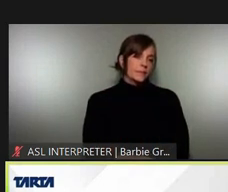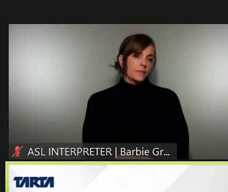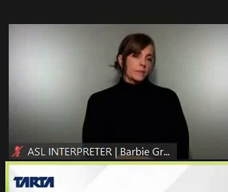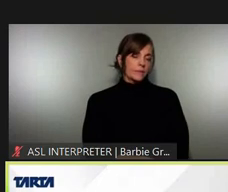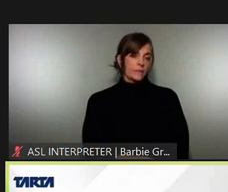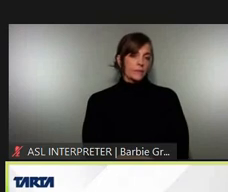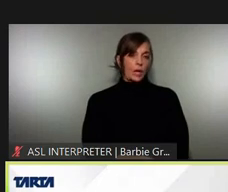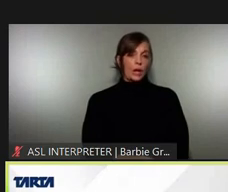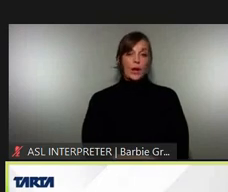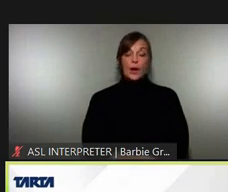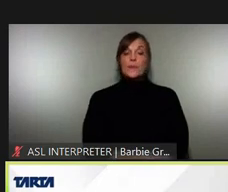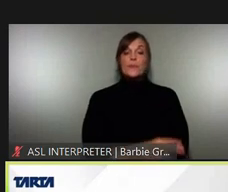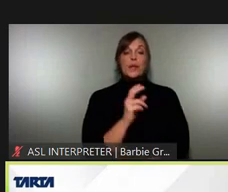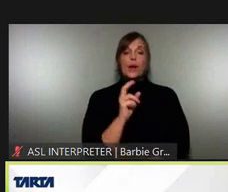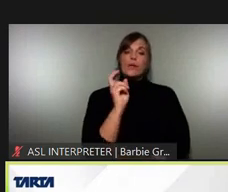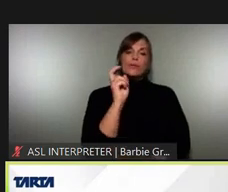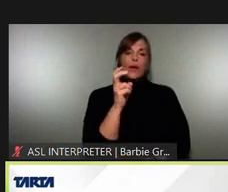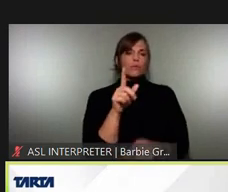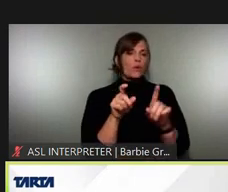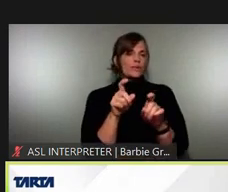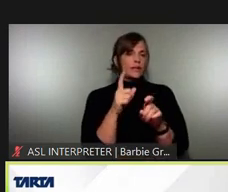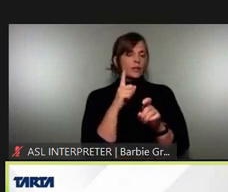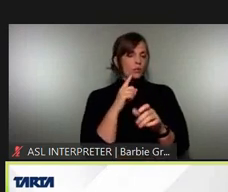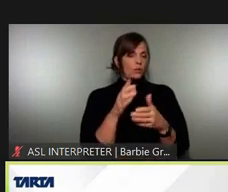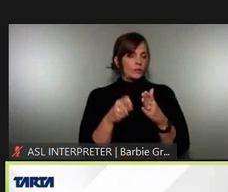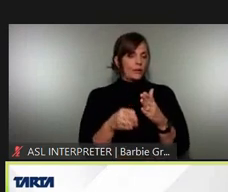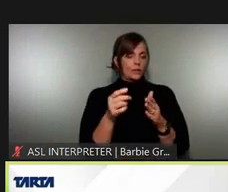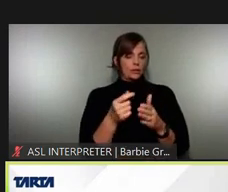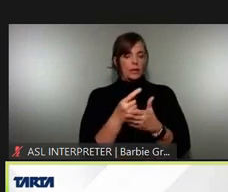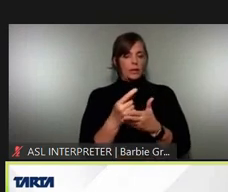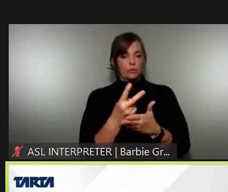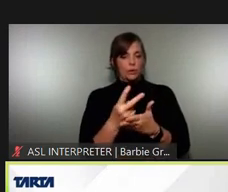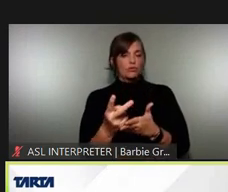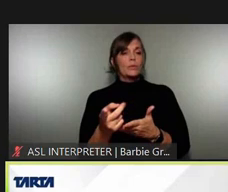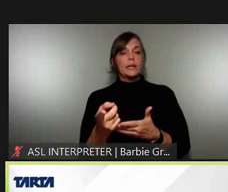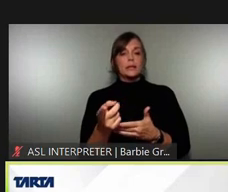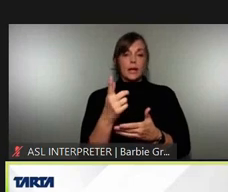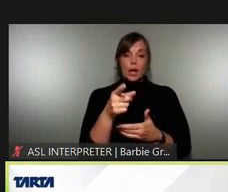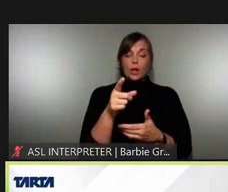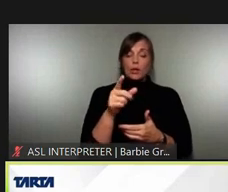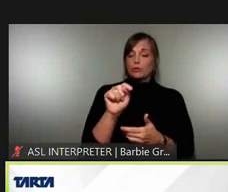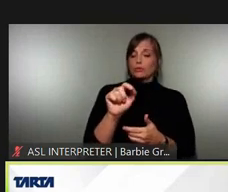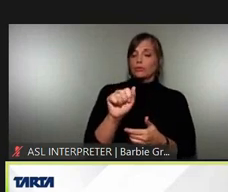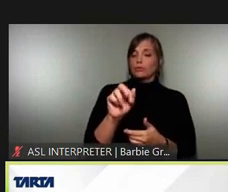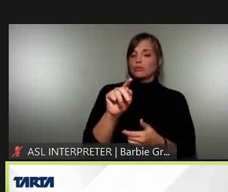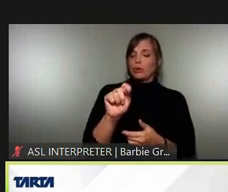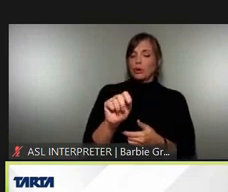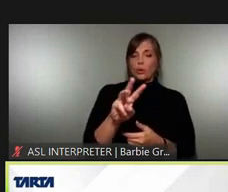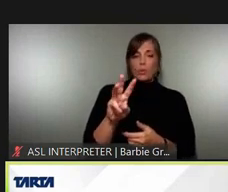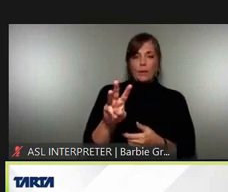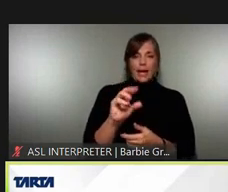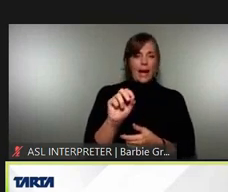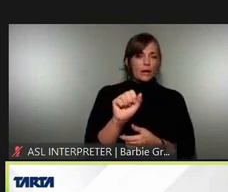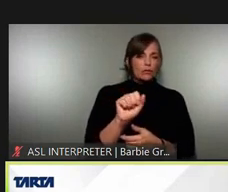road testing here in the coming few weeks. Look for updates on the TARTA website and in social